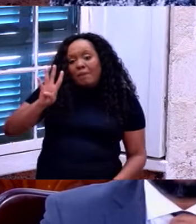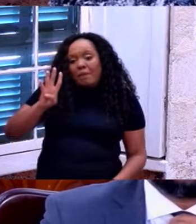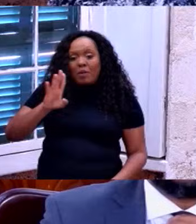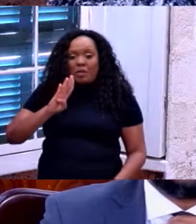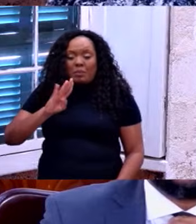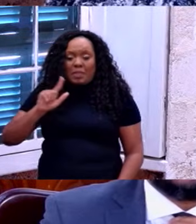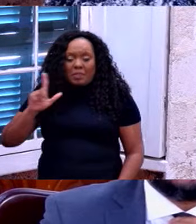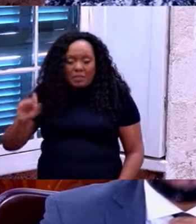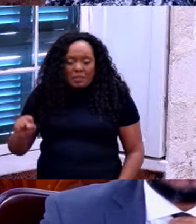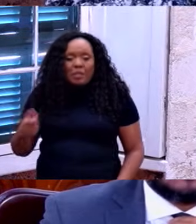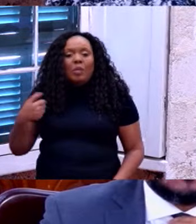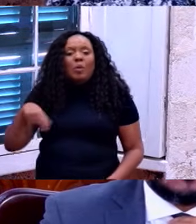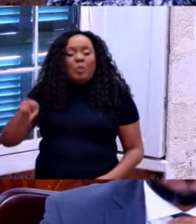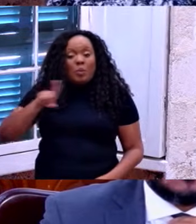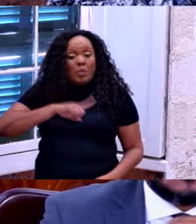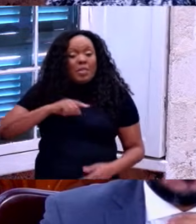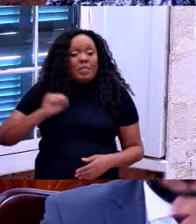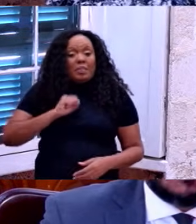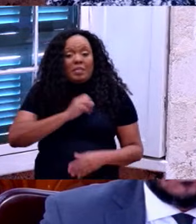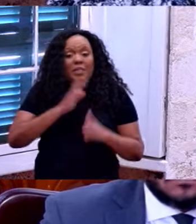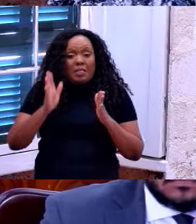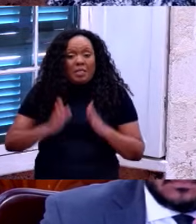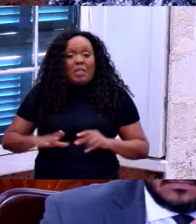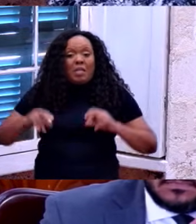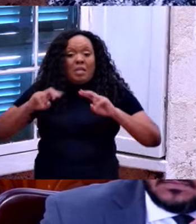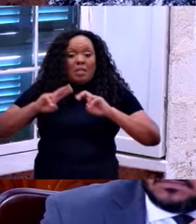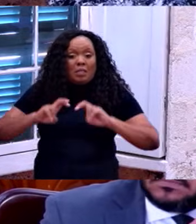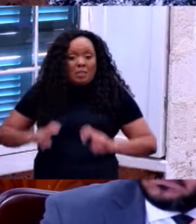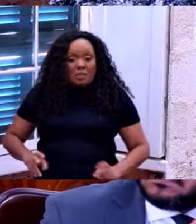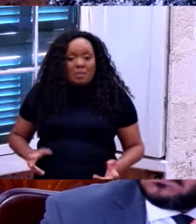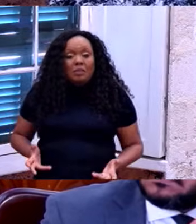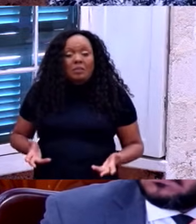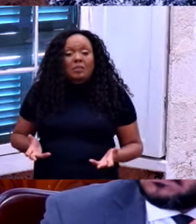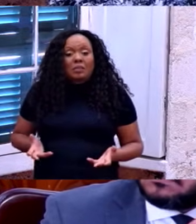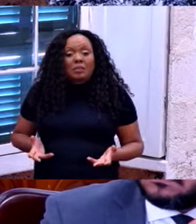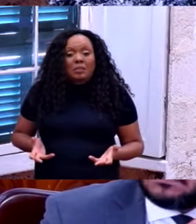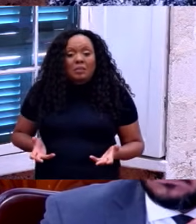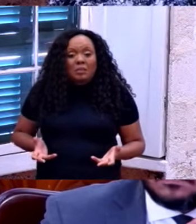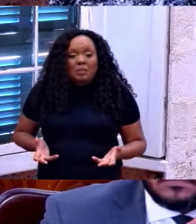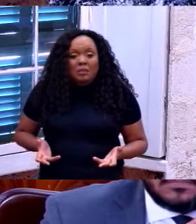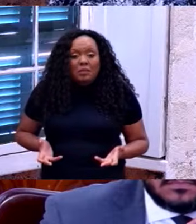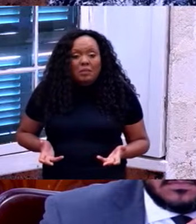say, like I've constantly been saying,